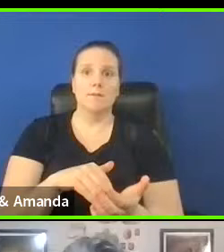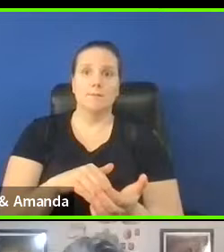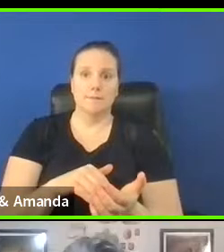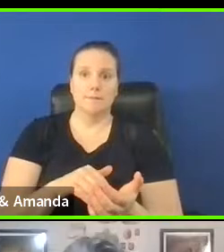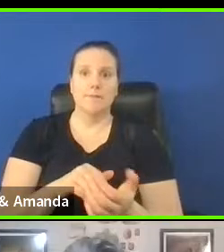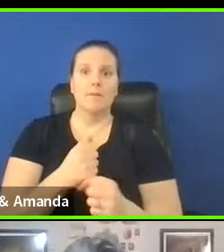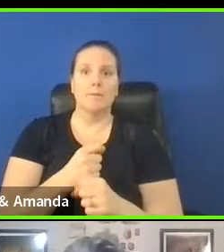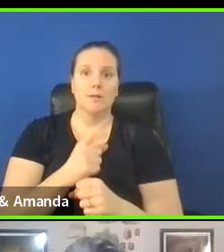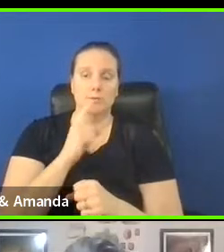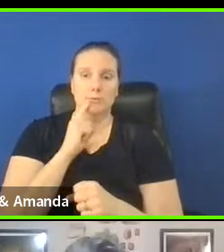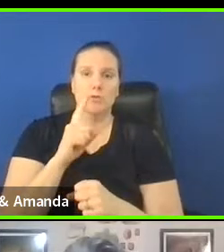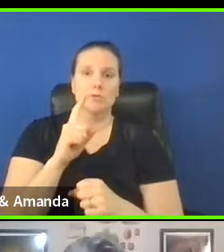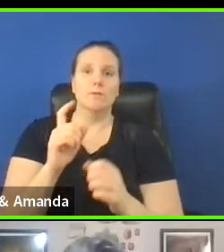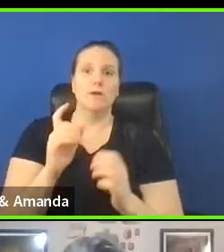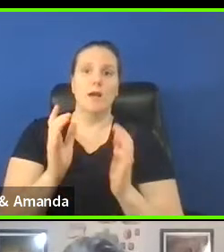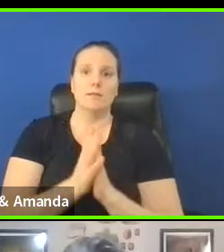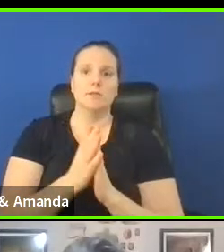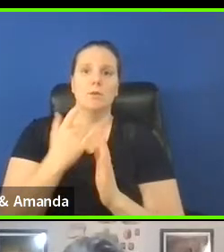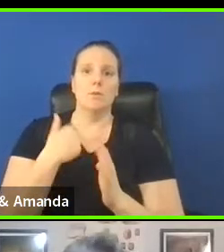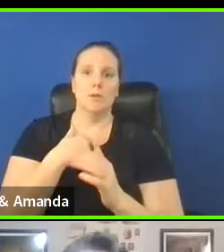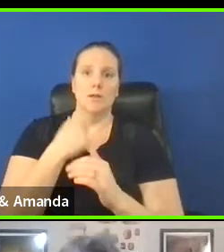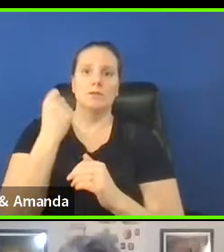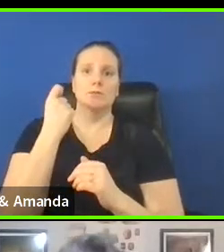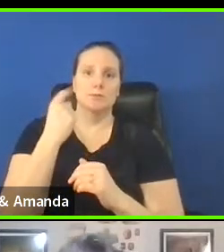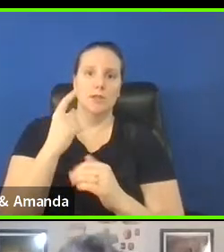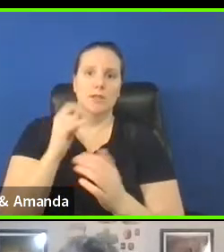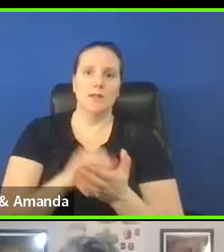making sure, for asking, do we understand?